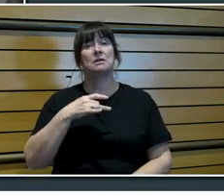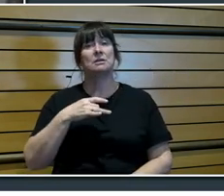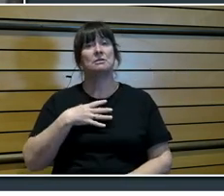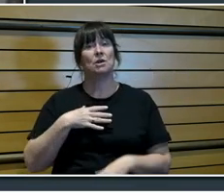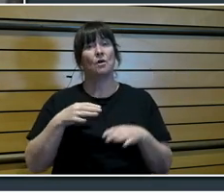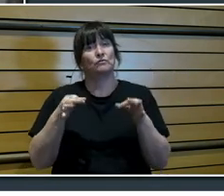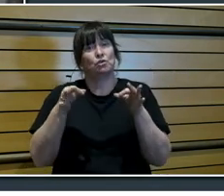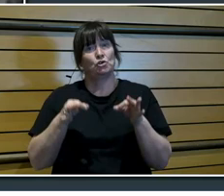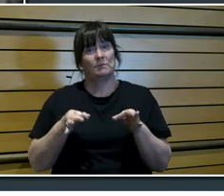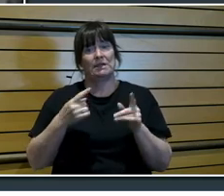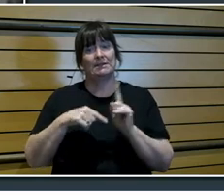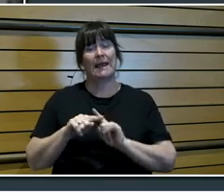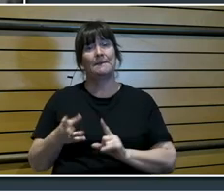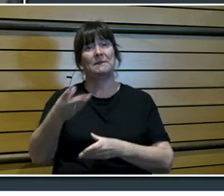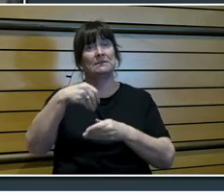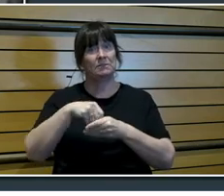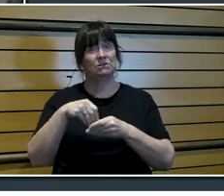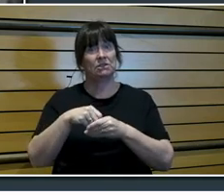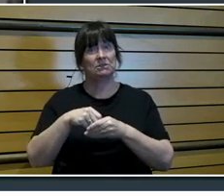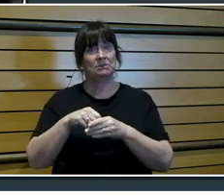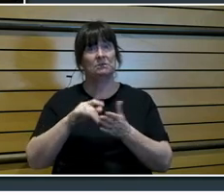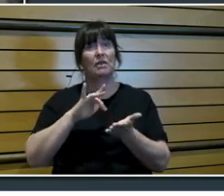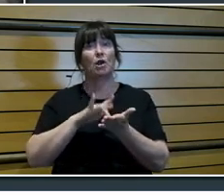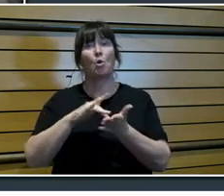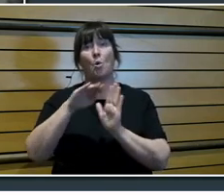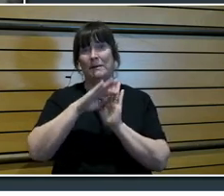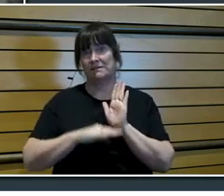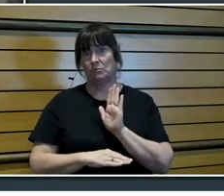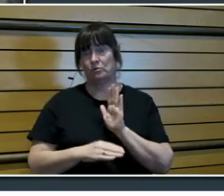self-determination and participation are the core principles.